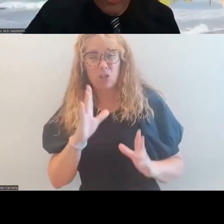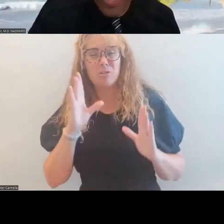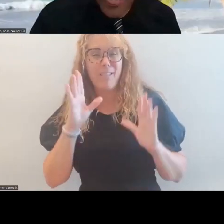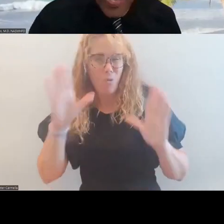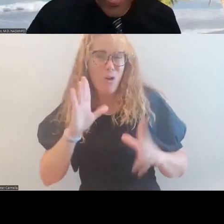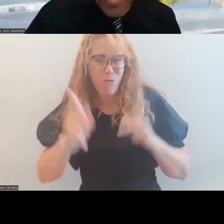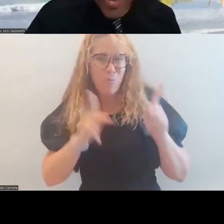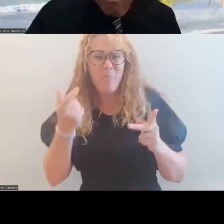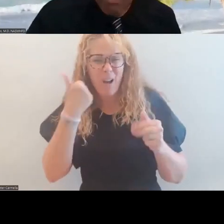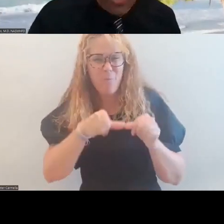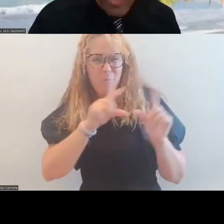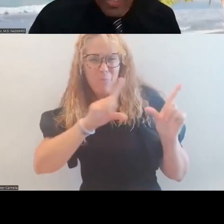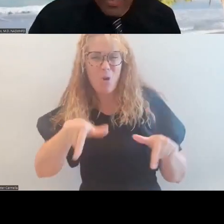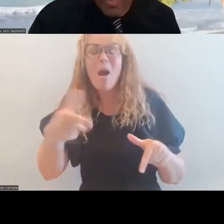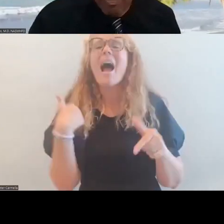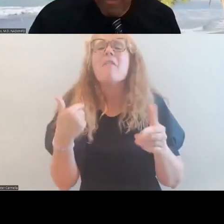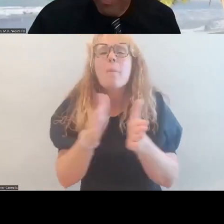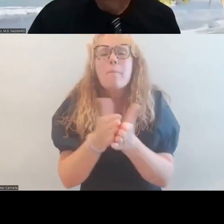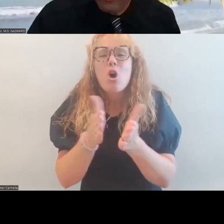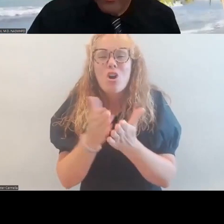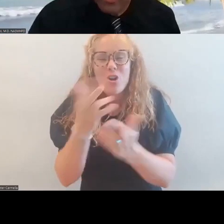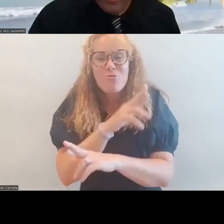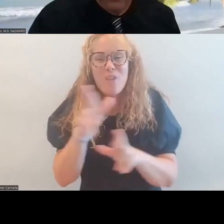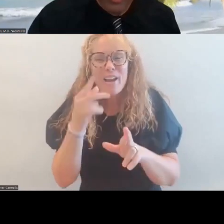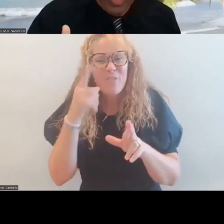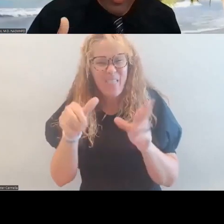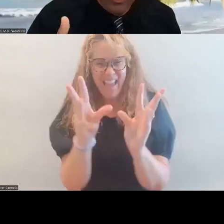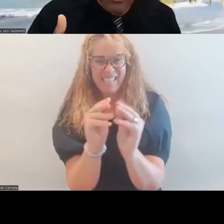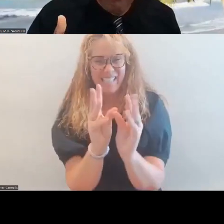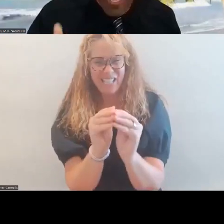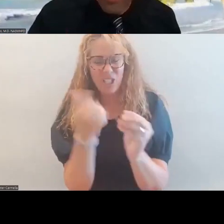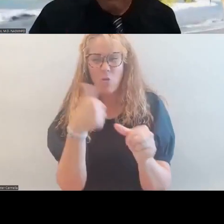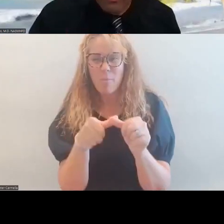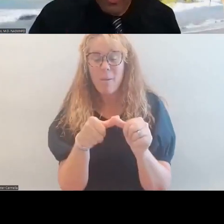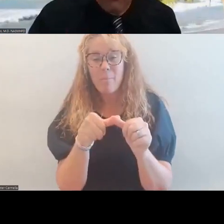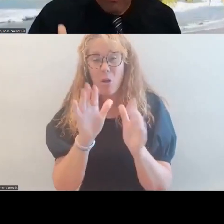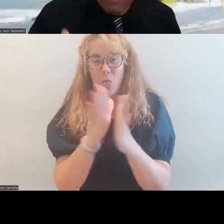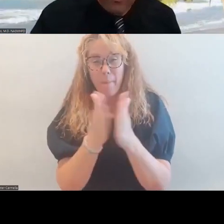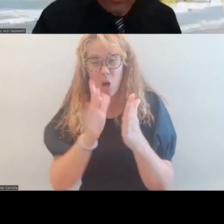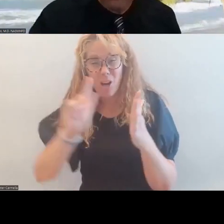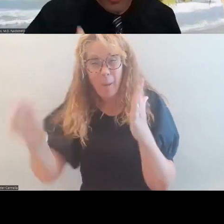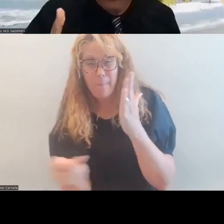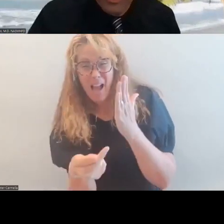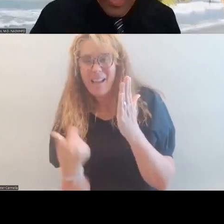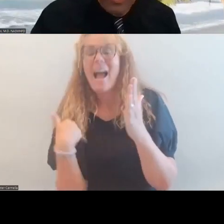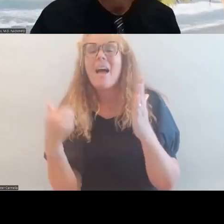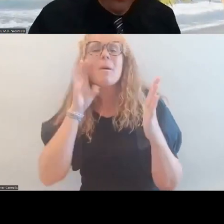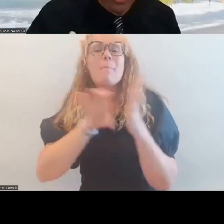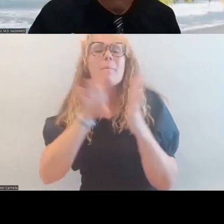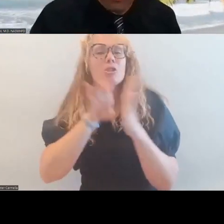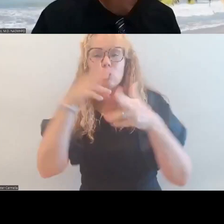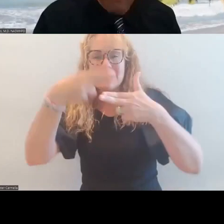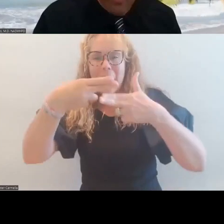remember going there and they had a booklet that they had prepared for that session. And in the back of the book were pictures and